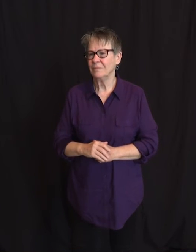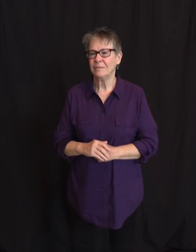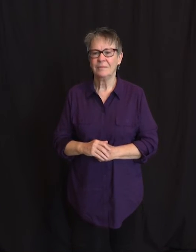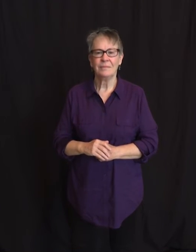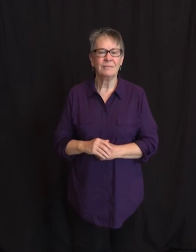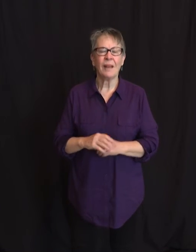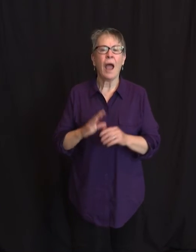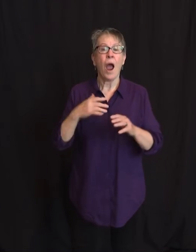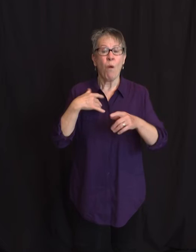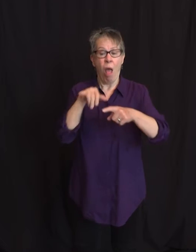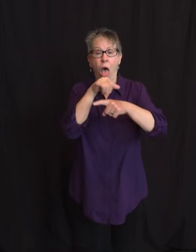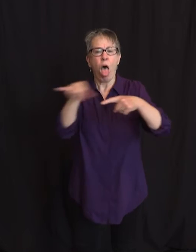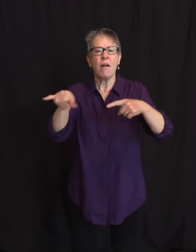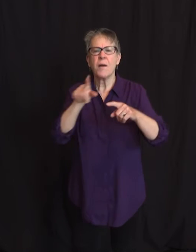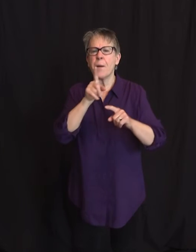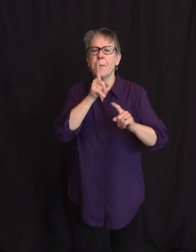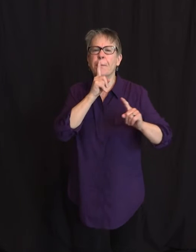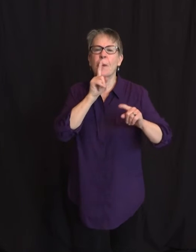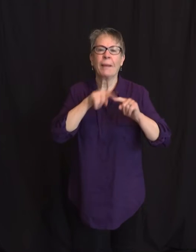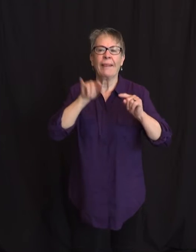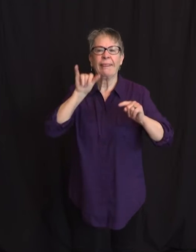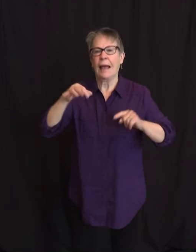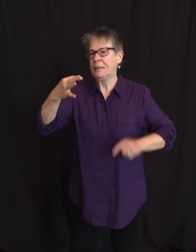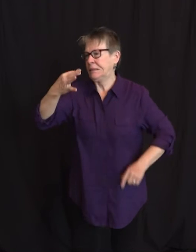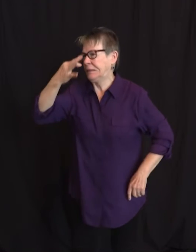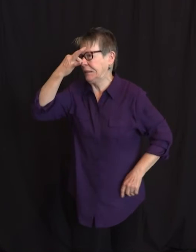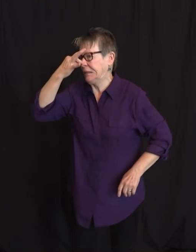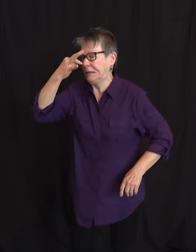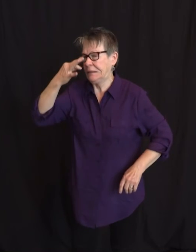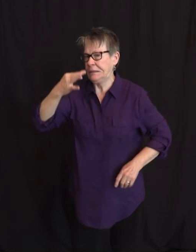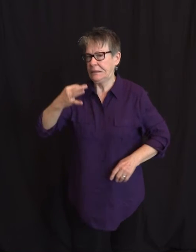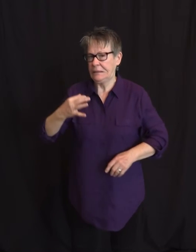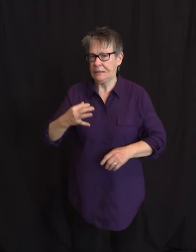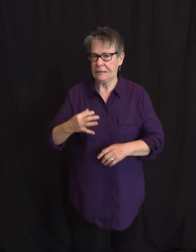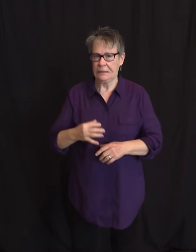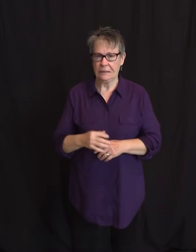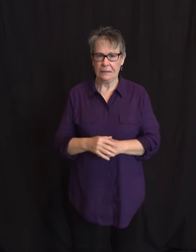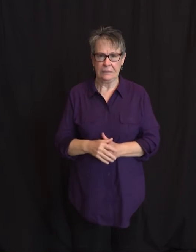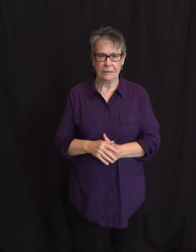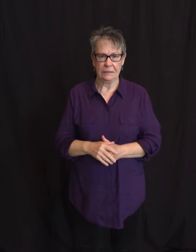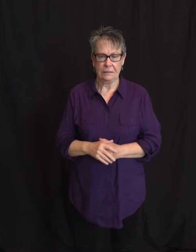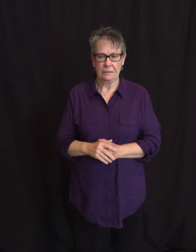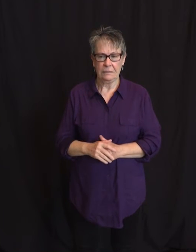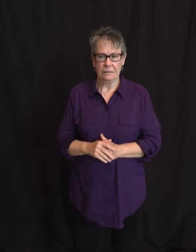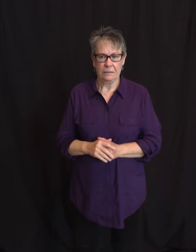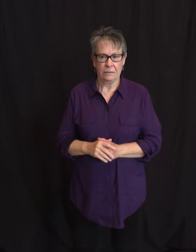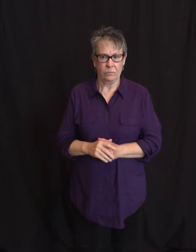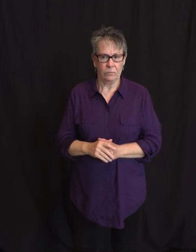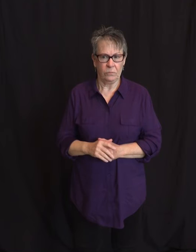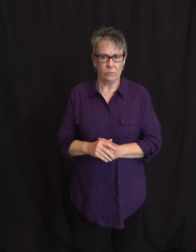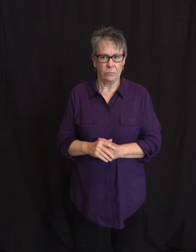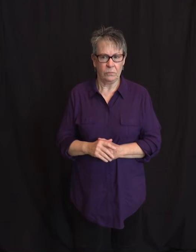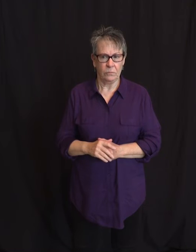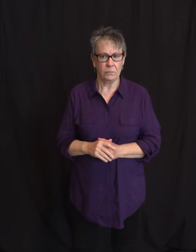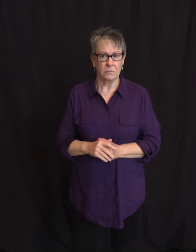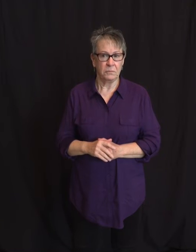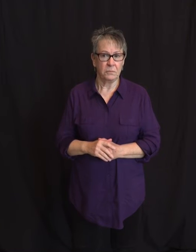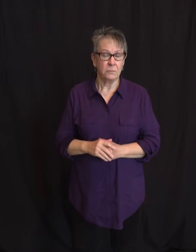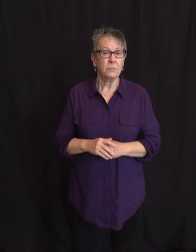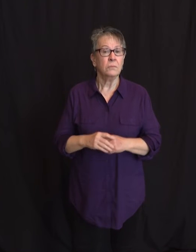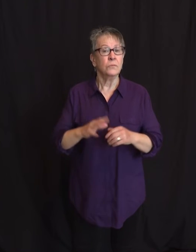alternative is worse. And I think folks who don't see it that way could run the